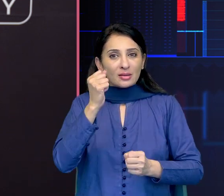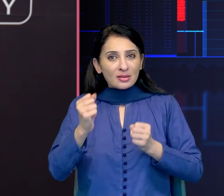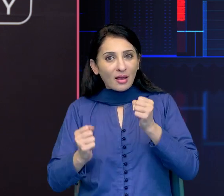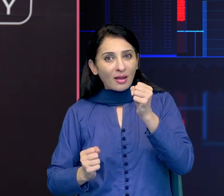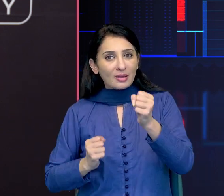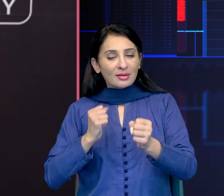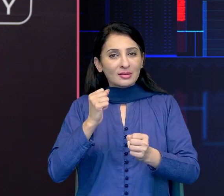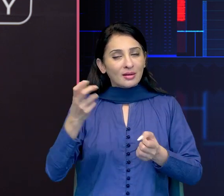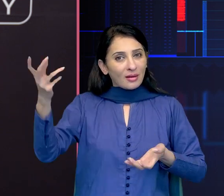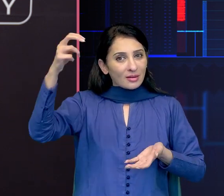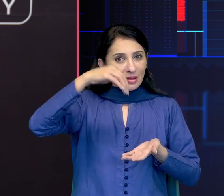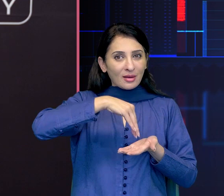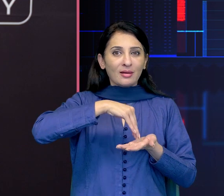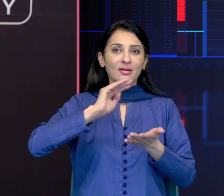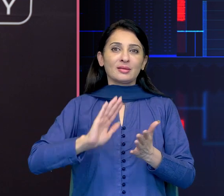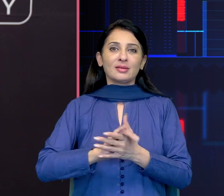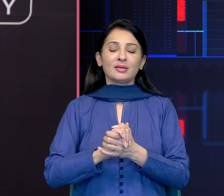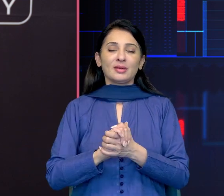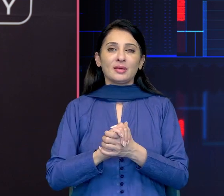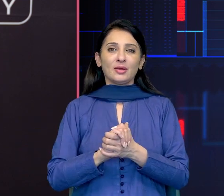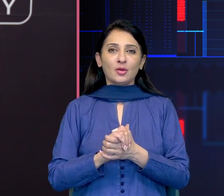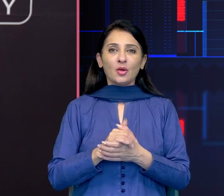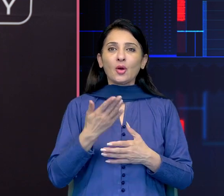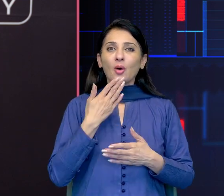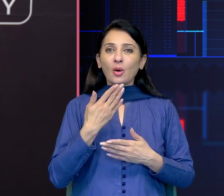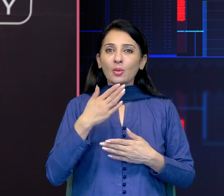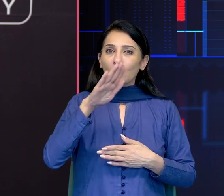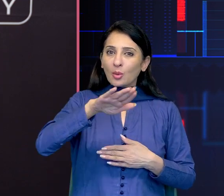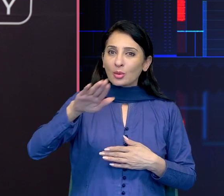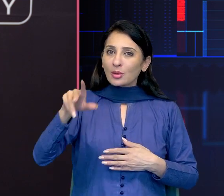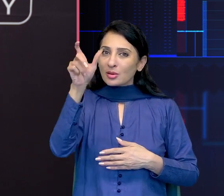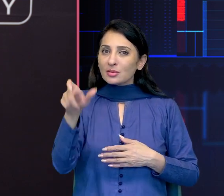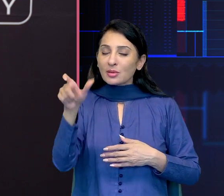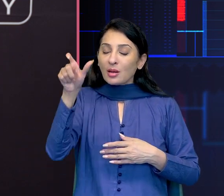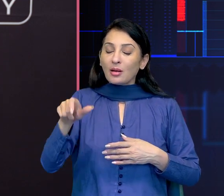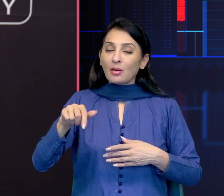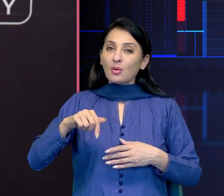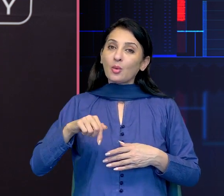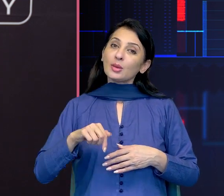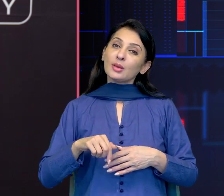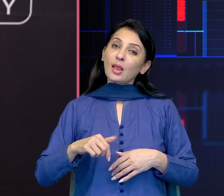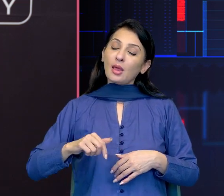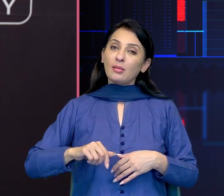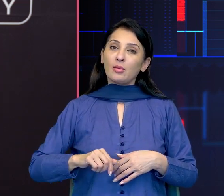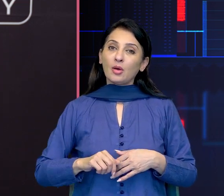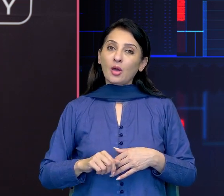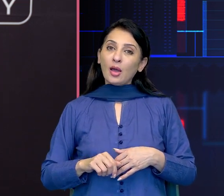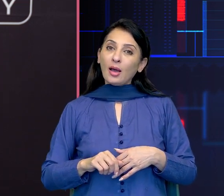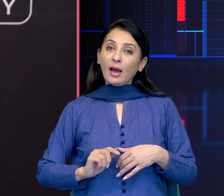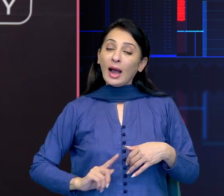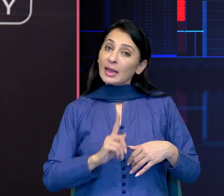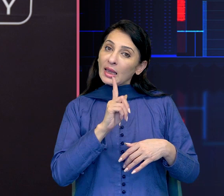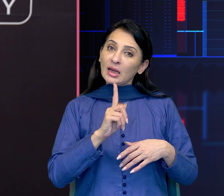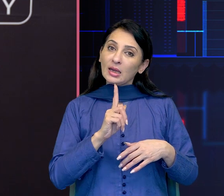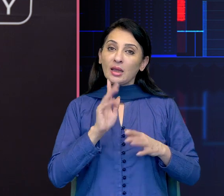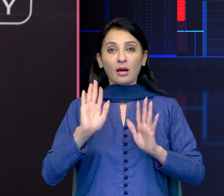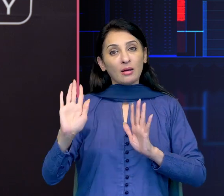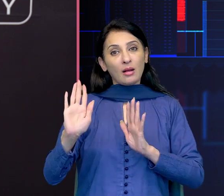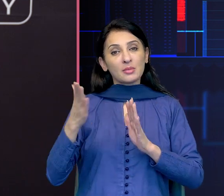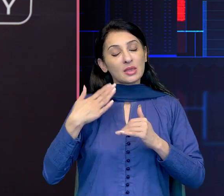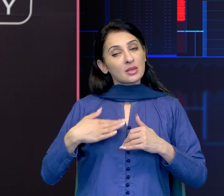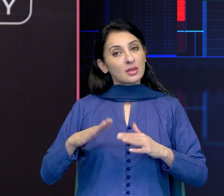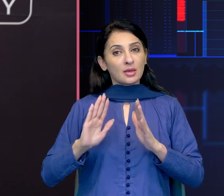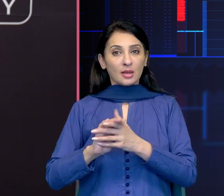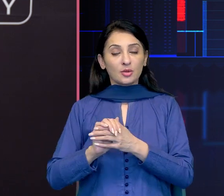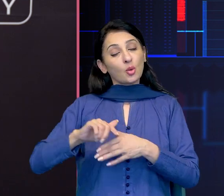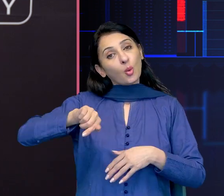buses, by walk and cycling, and they were very independent in